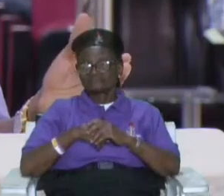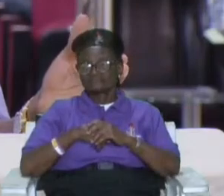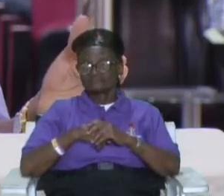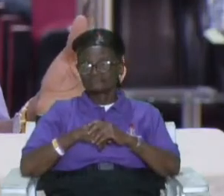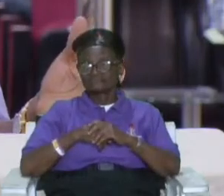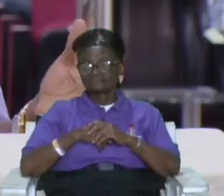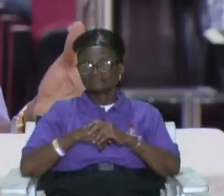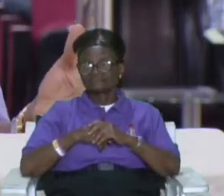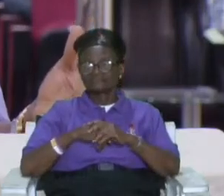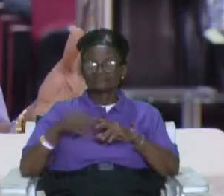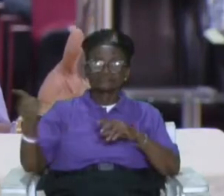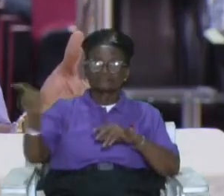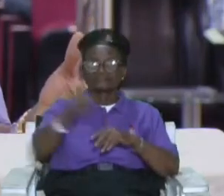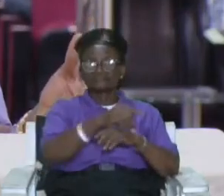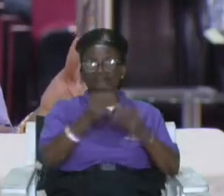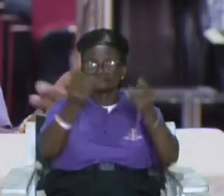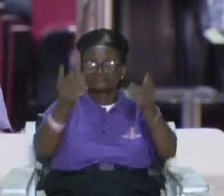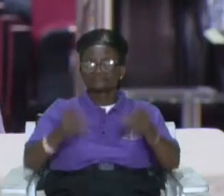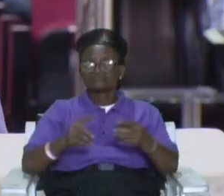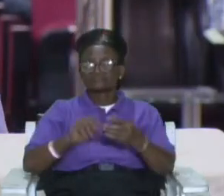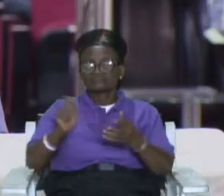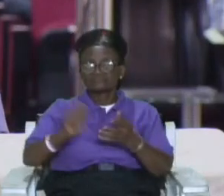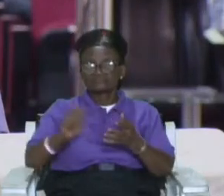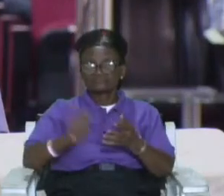You want to write down your prayer number 5.